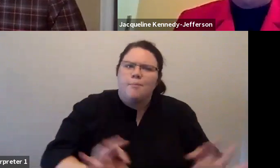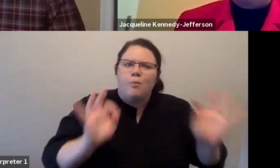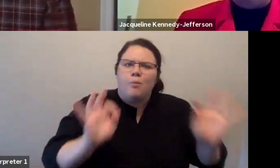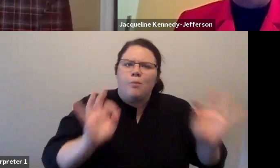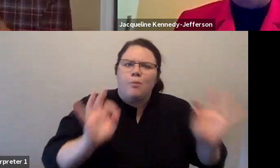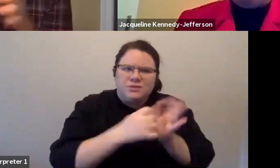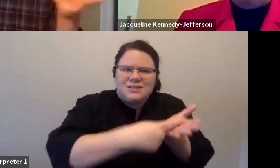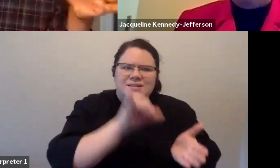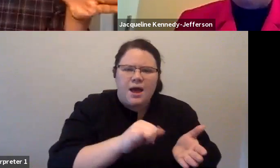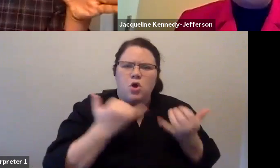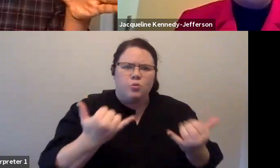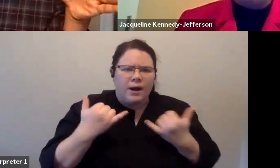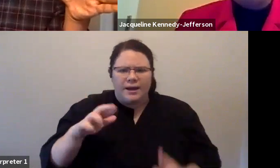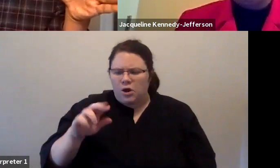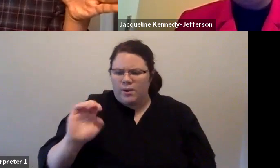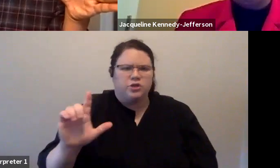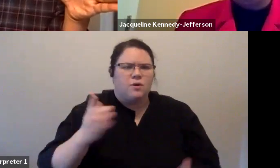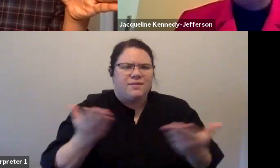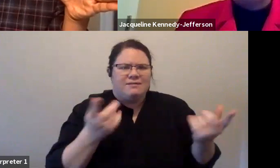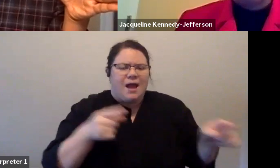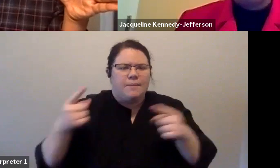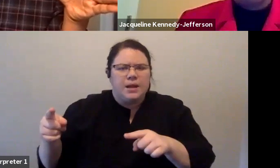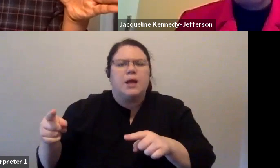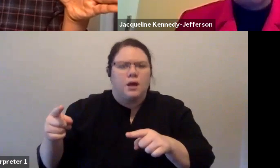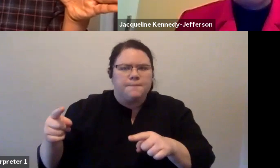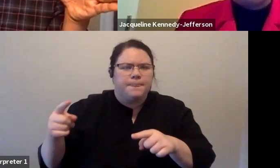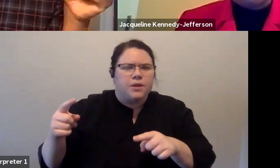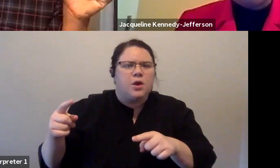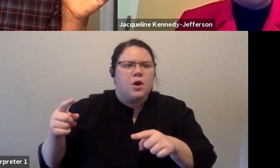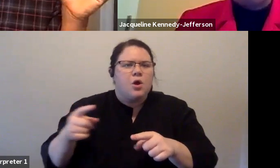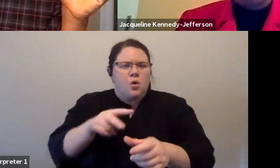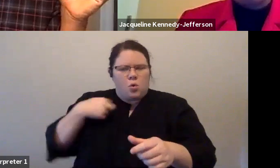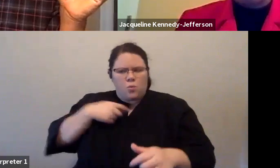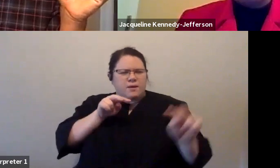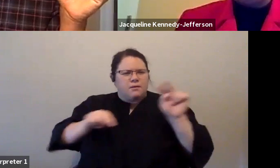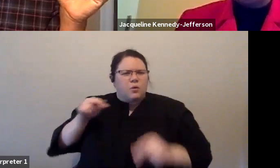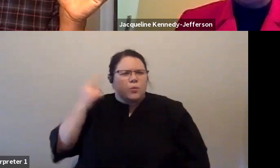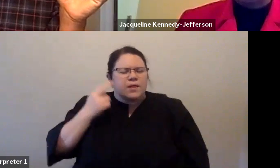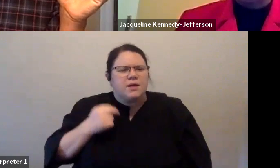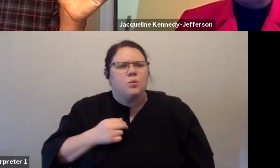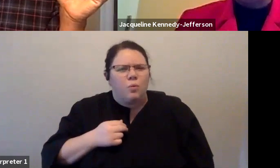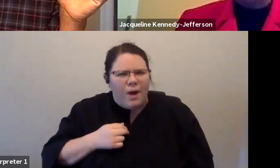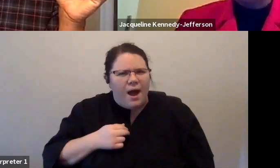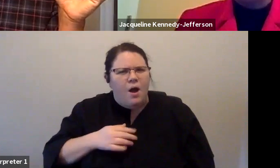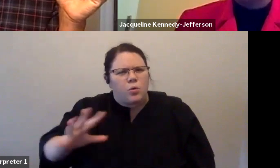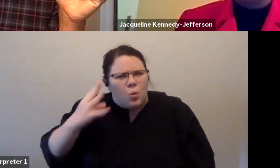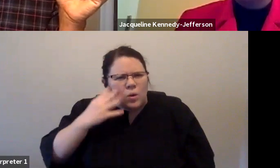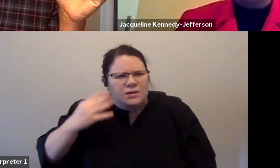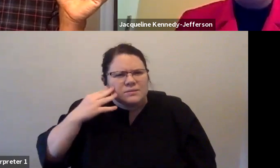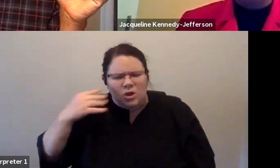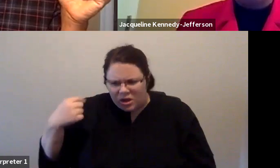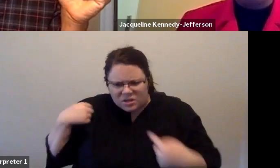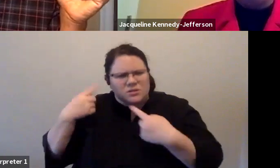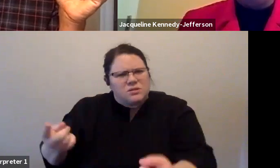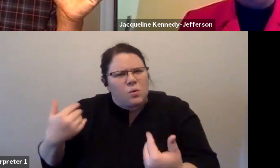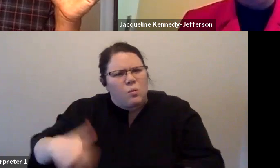taken place, we are able to broaden the appreciation of what those lived experiences are, right? Be it those